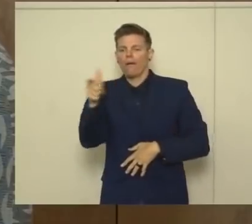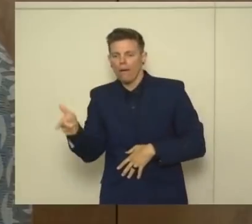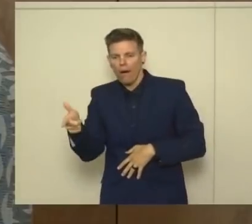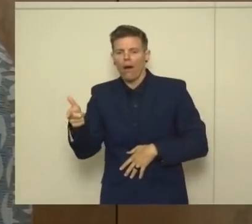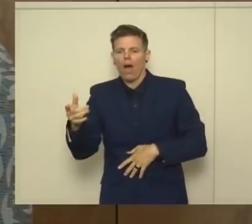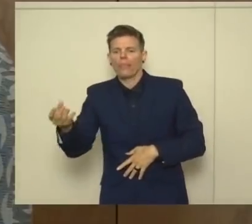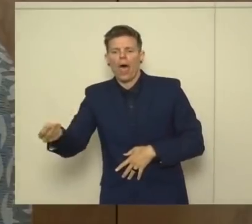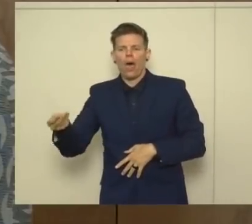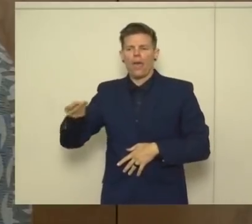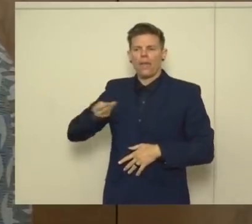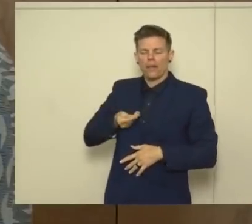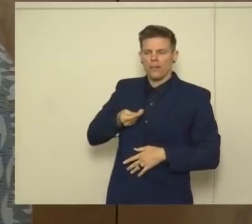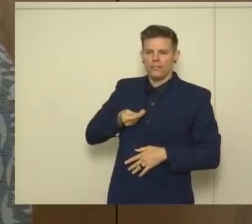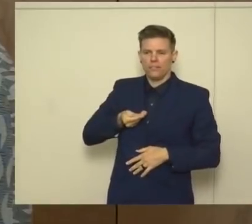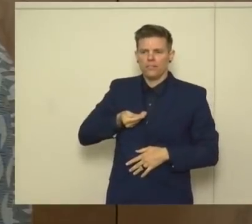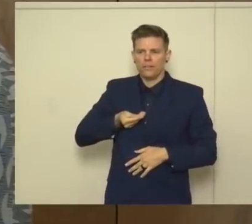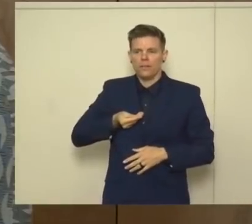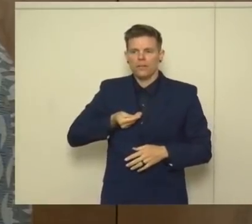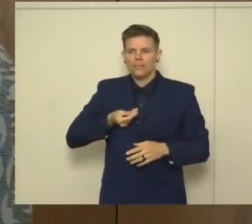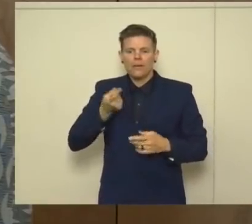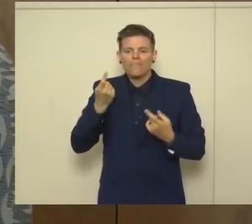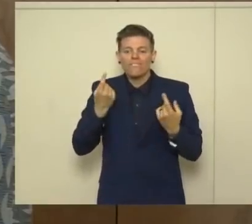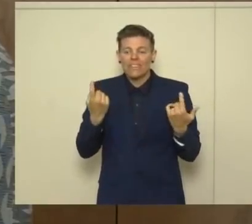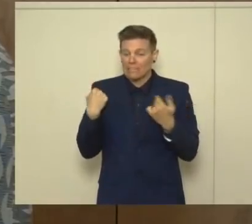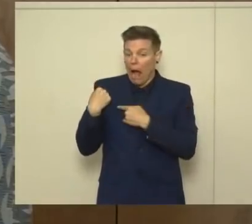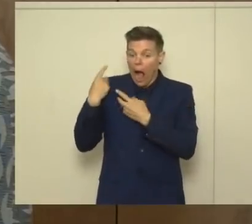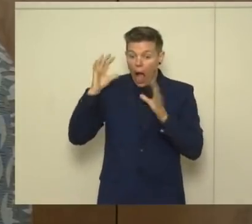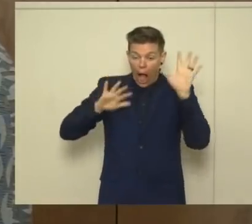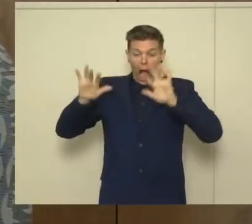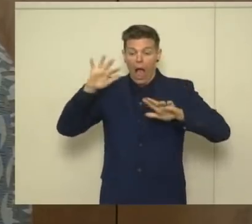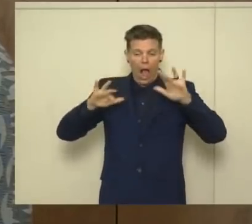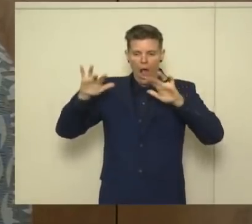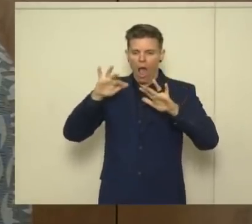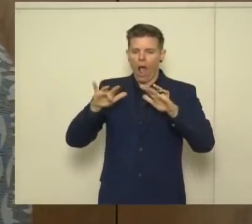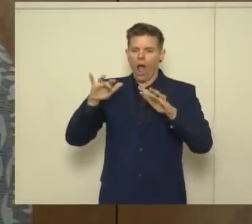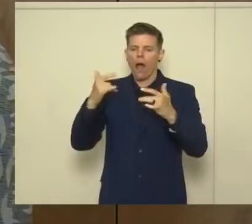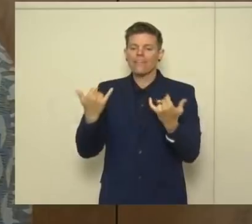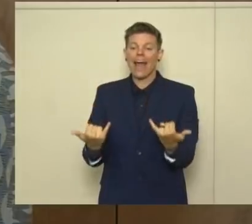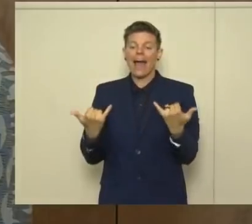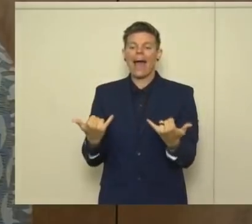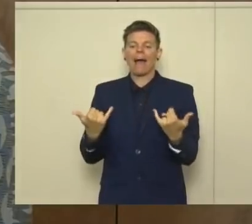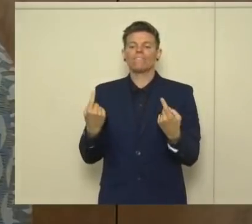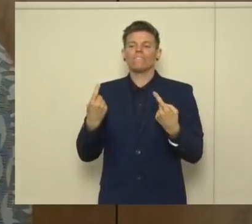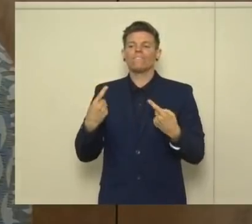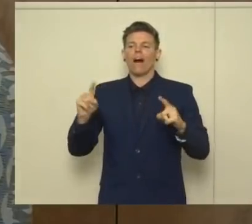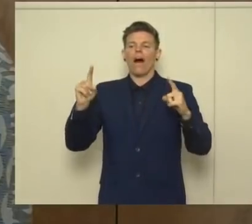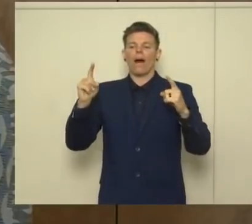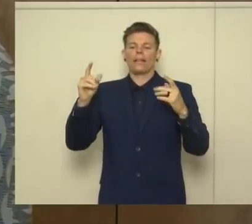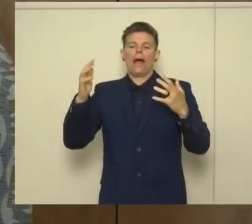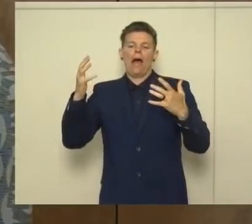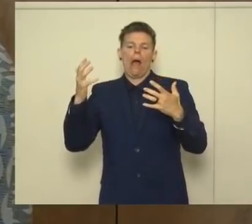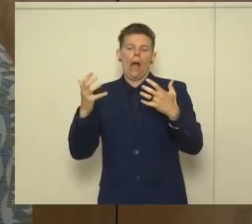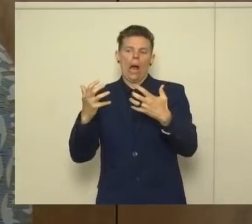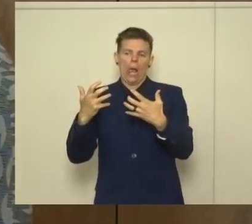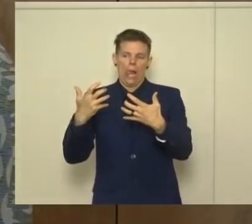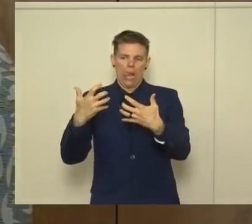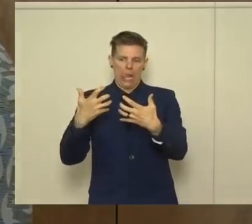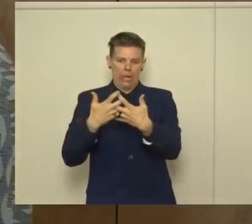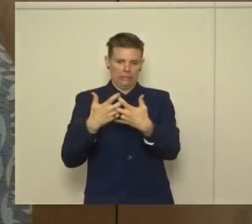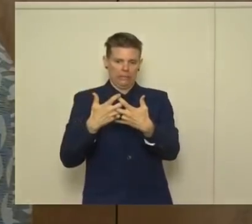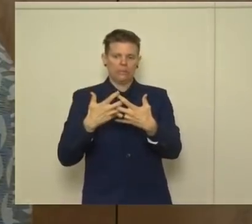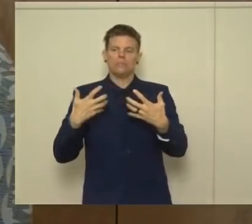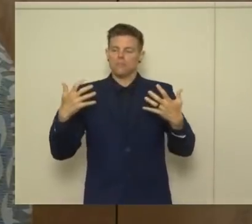soft term for the technical work that's gone on to make sure that we don't erode an epidemiological,